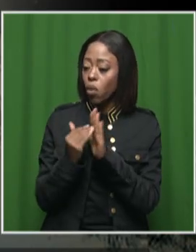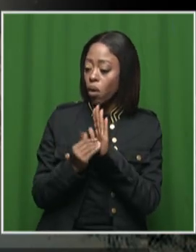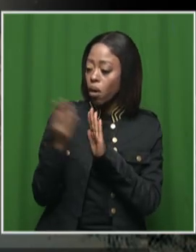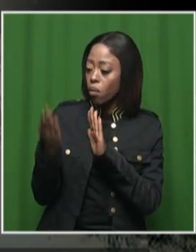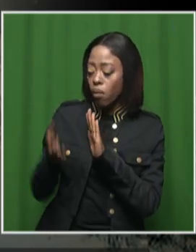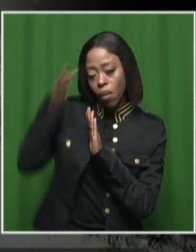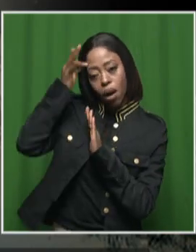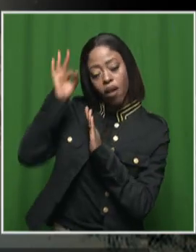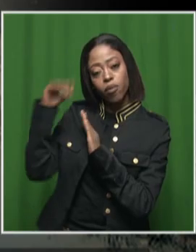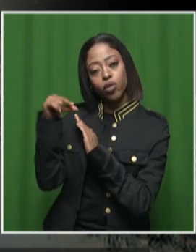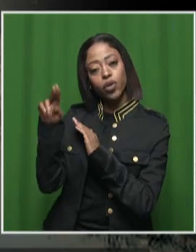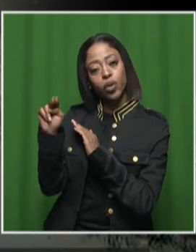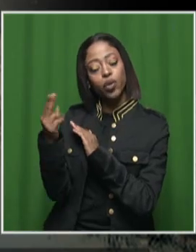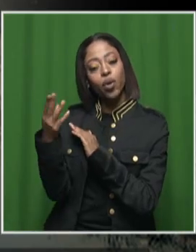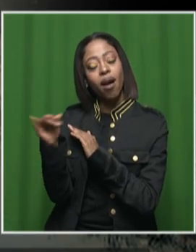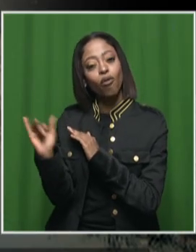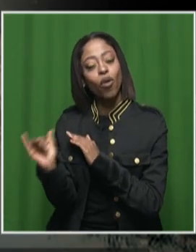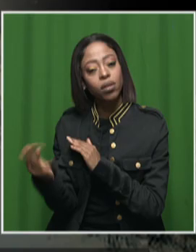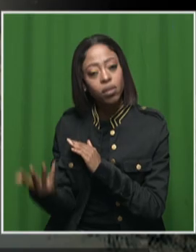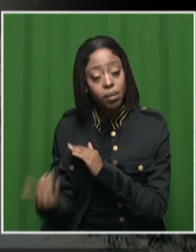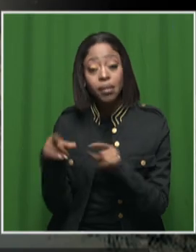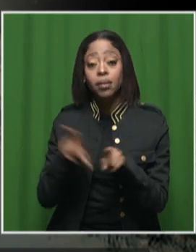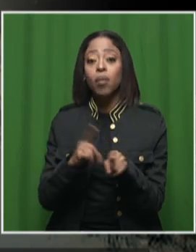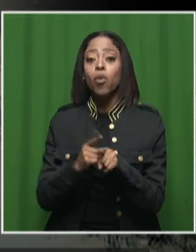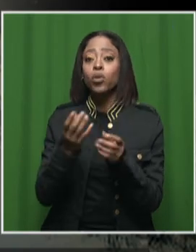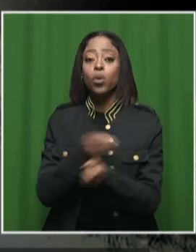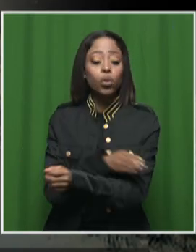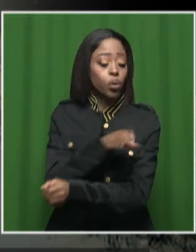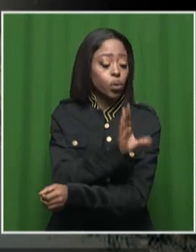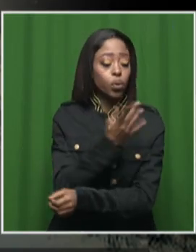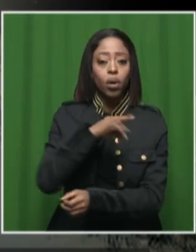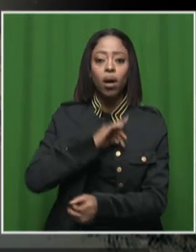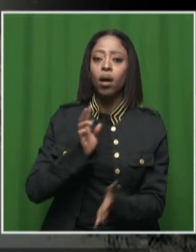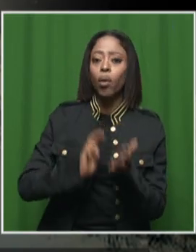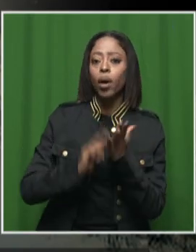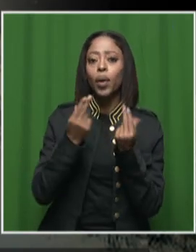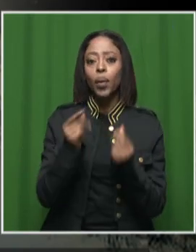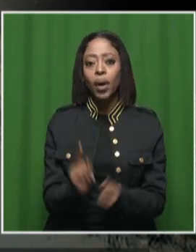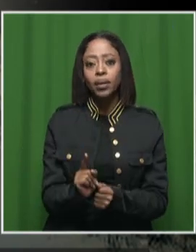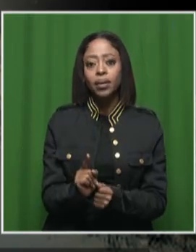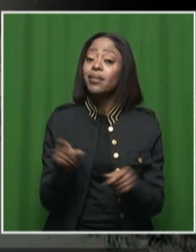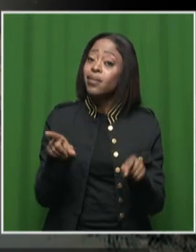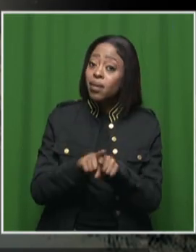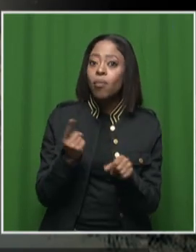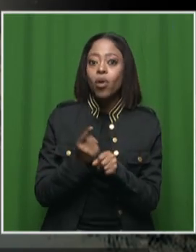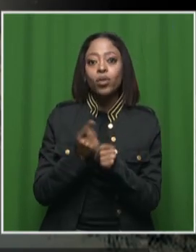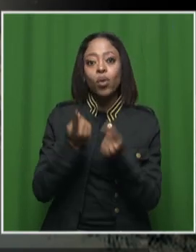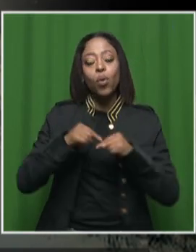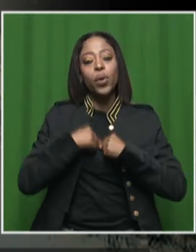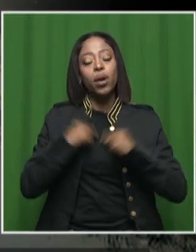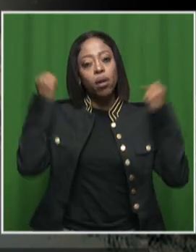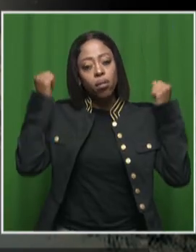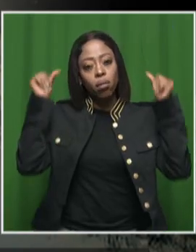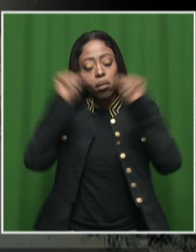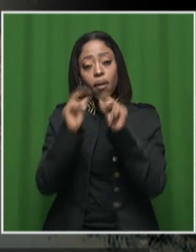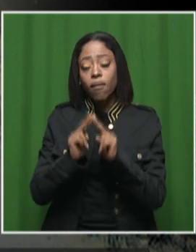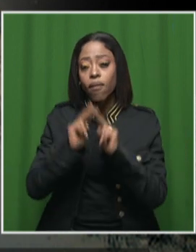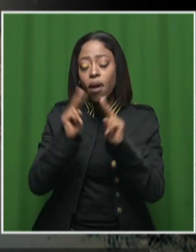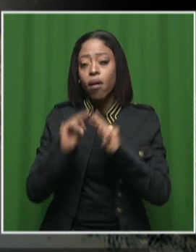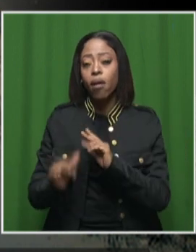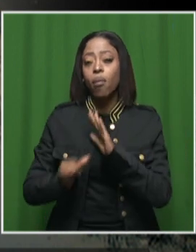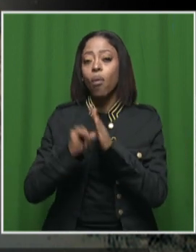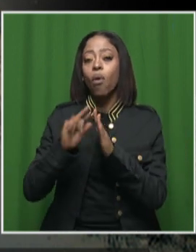the government of national unity. And also to task us with what needs to be done, because I think academia is a very important role